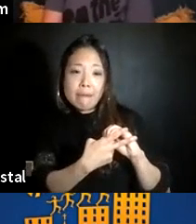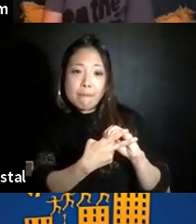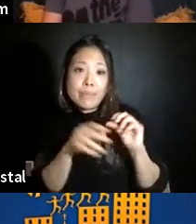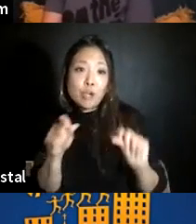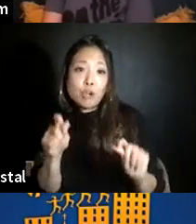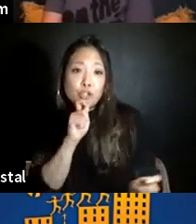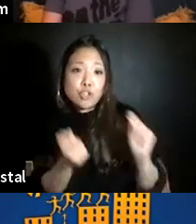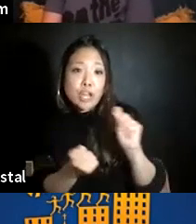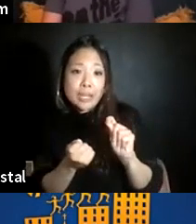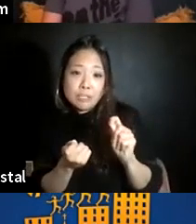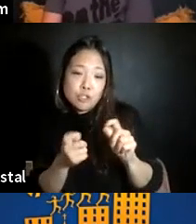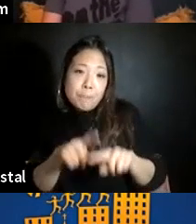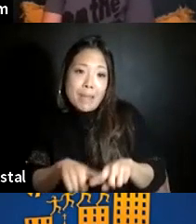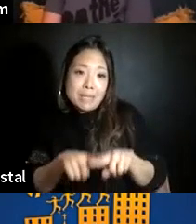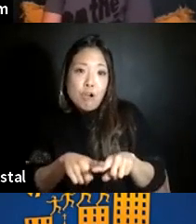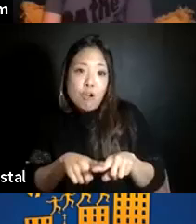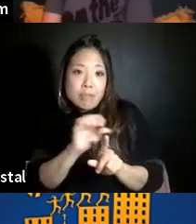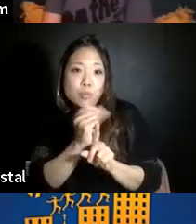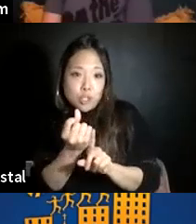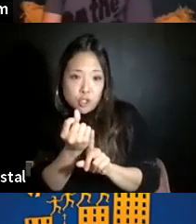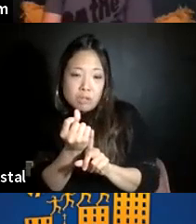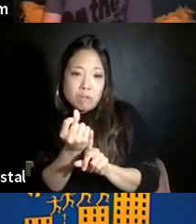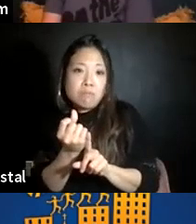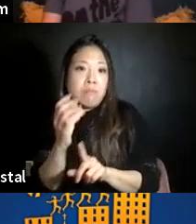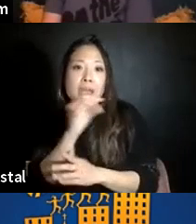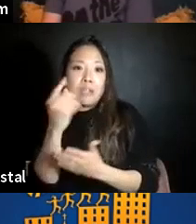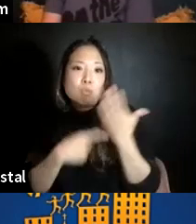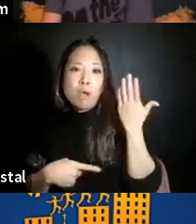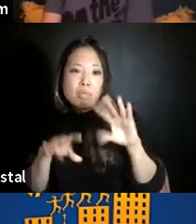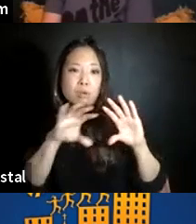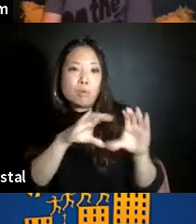circumstances and the proportionality of the city.